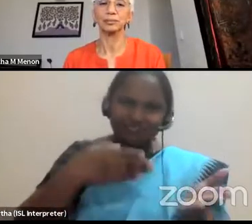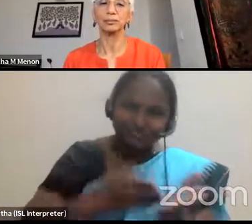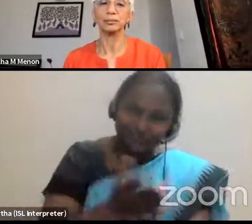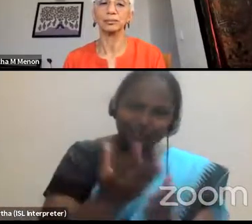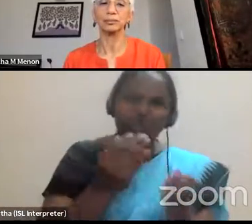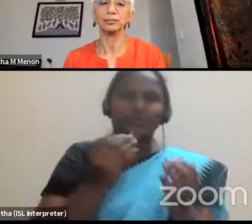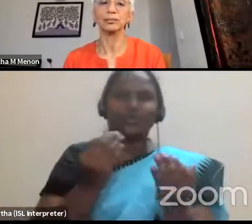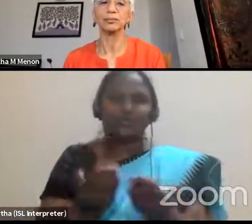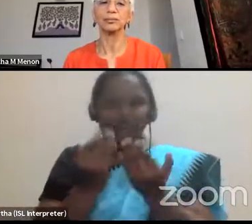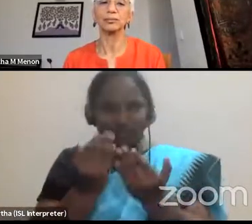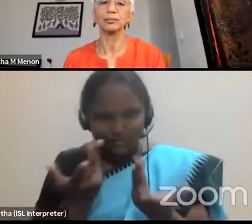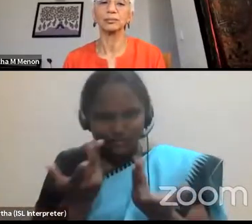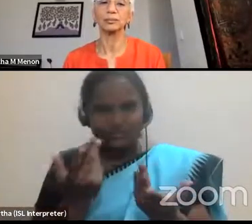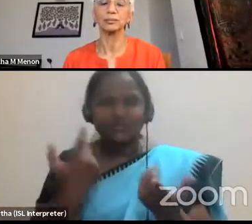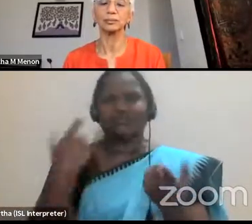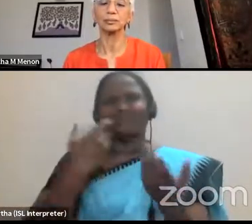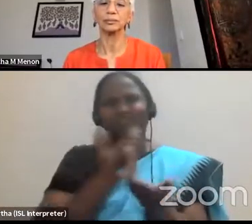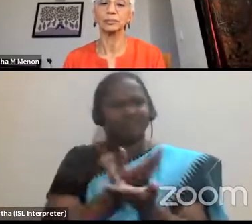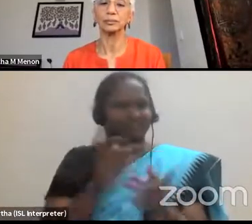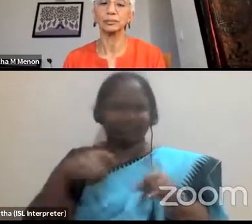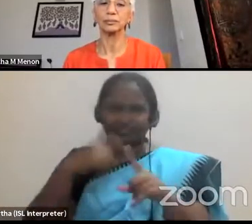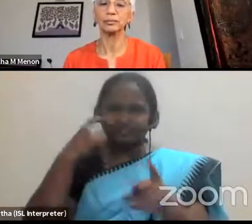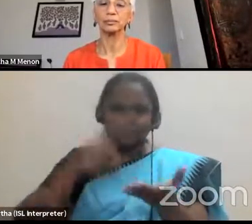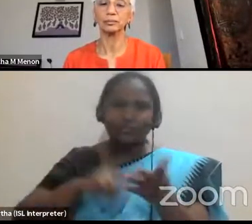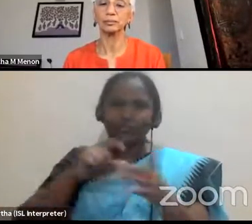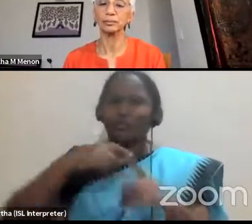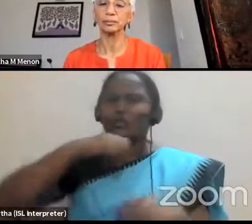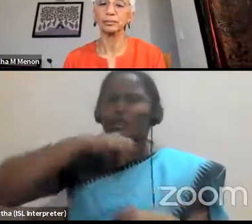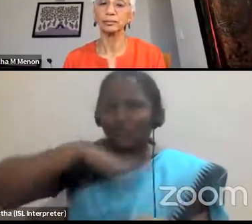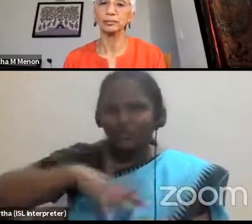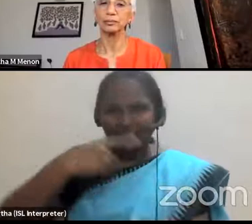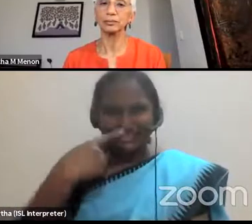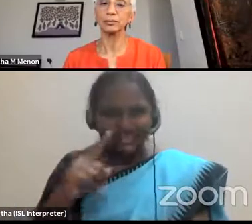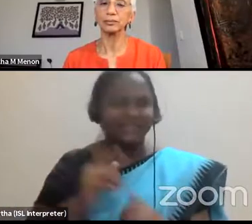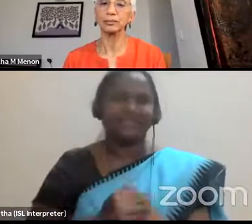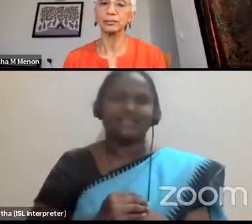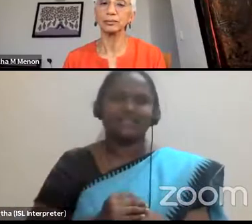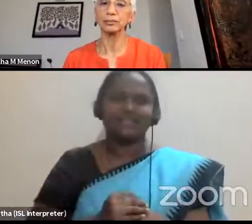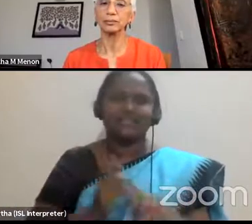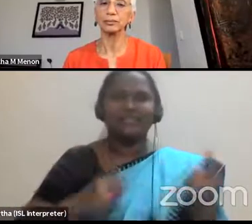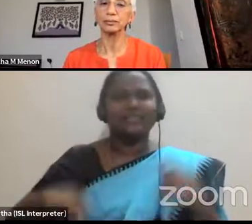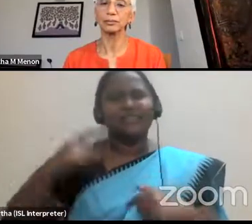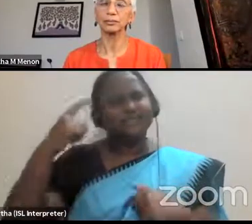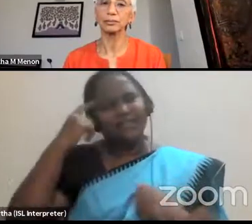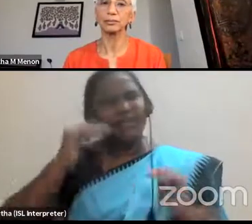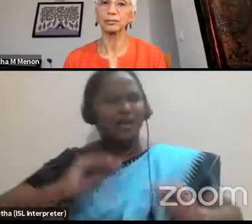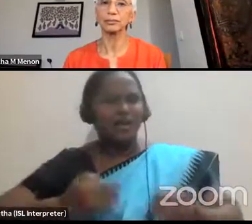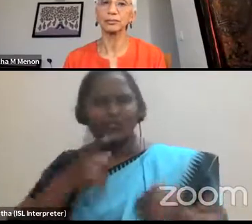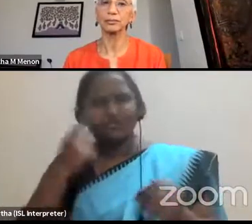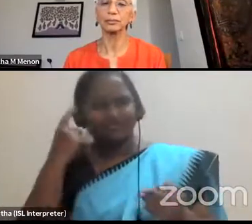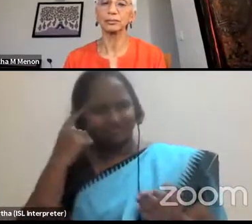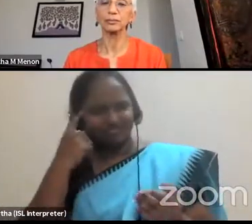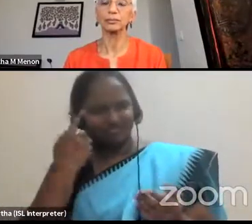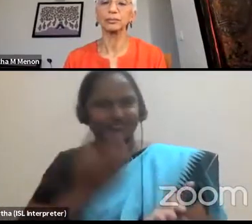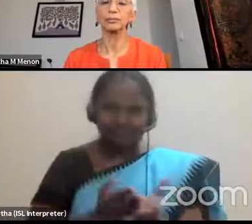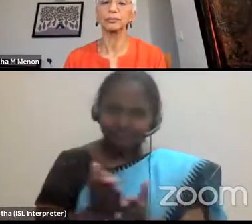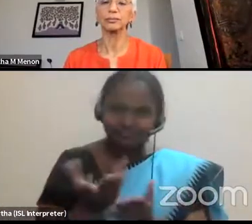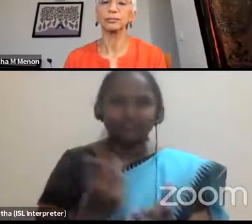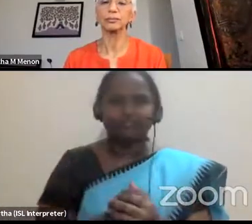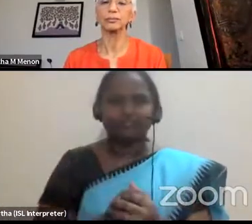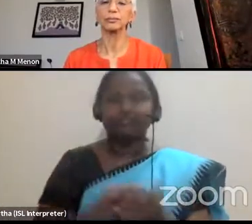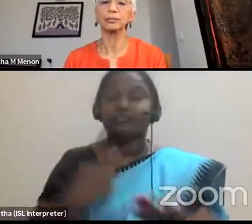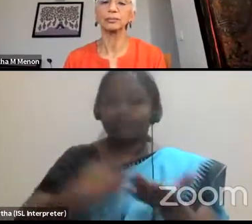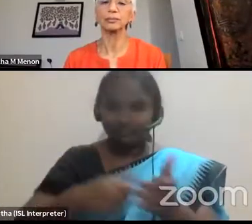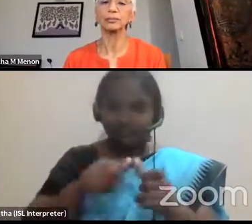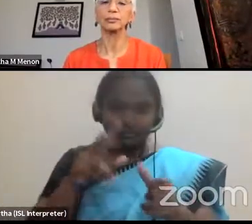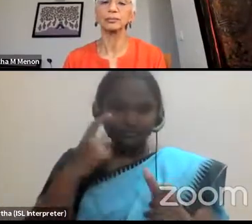schools, all kinds of youth, right? So give us a sense of how you're thinking that through. So Ravi, we